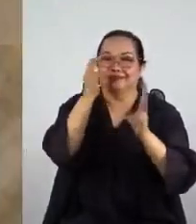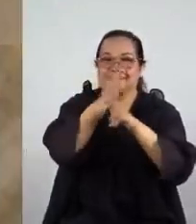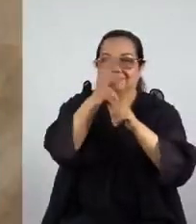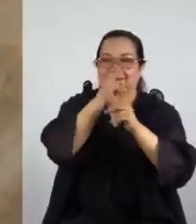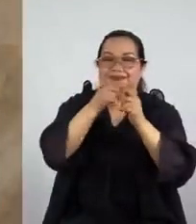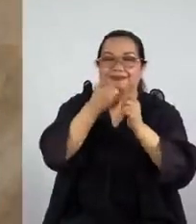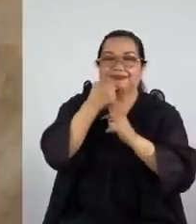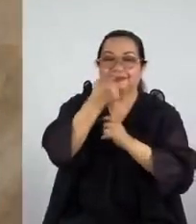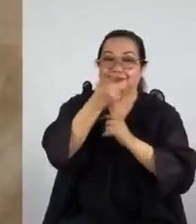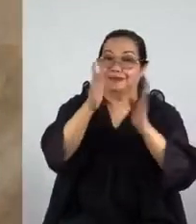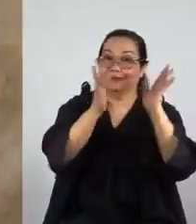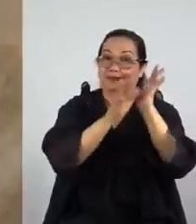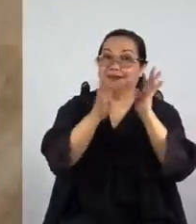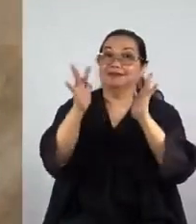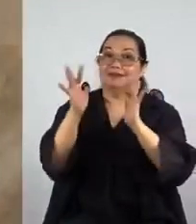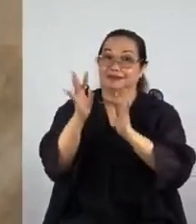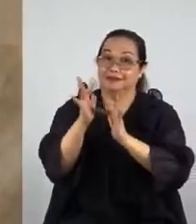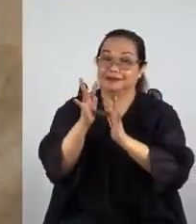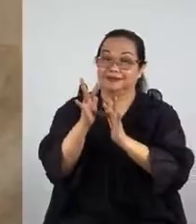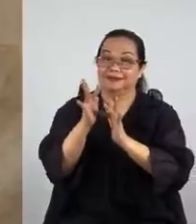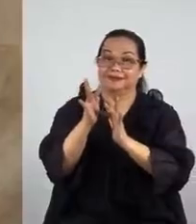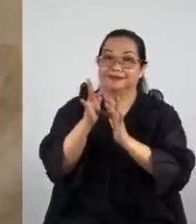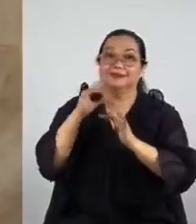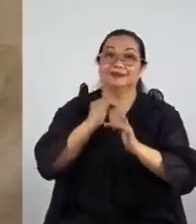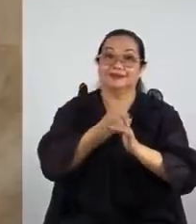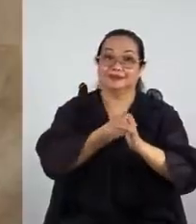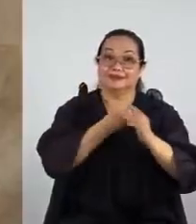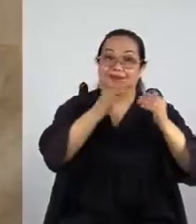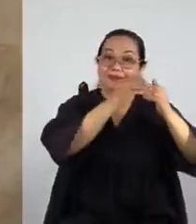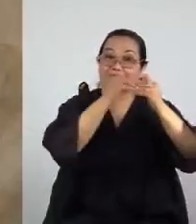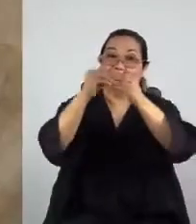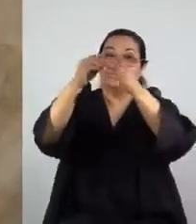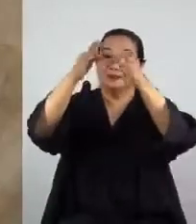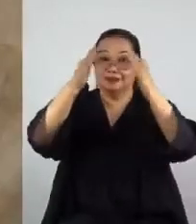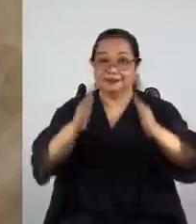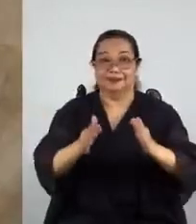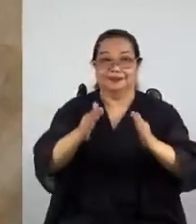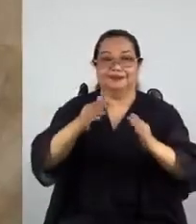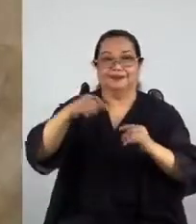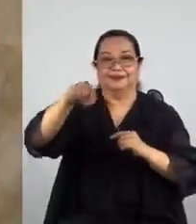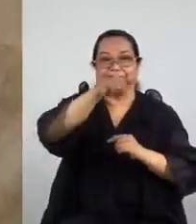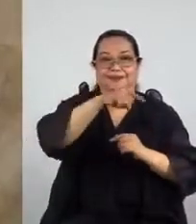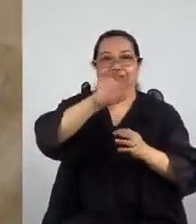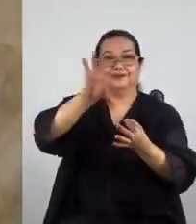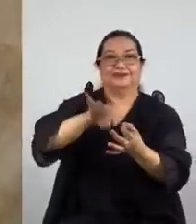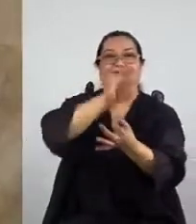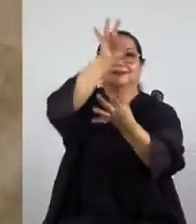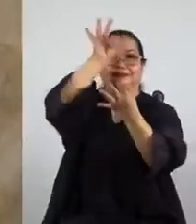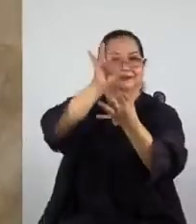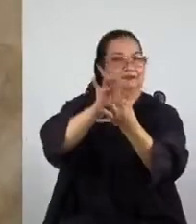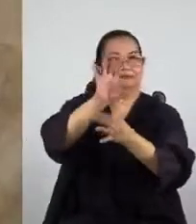guidance. Jesus is our battle-tested leader, and he is perfect.